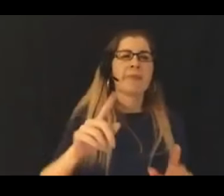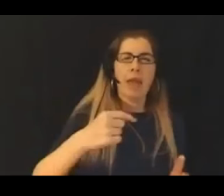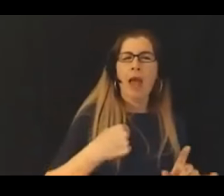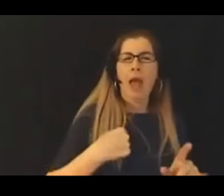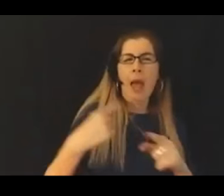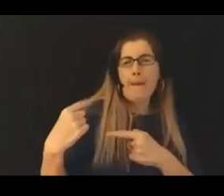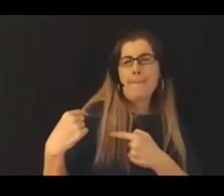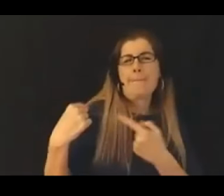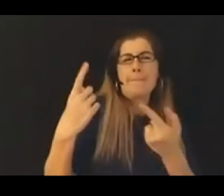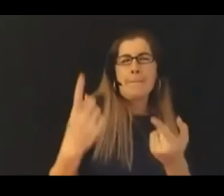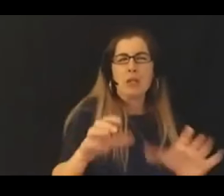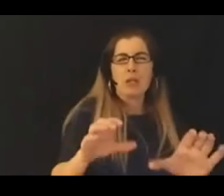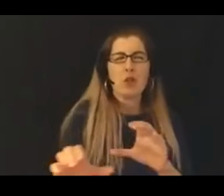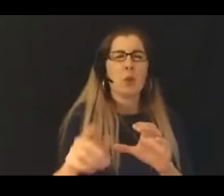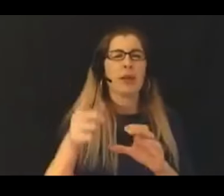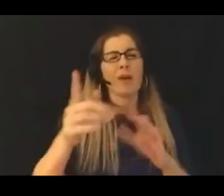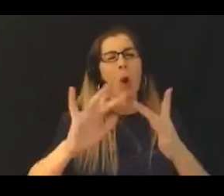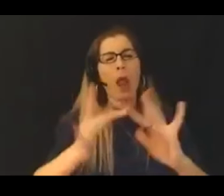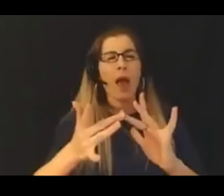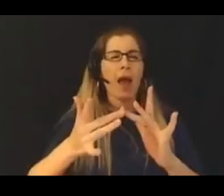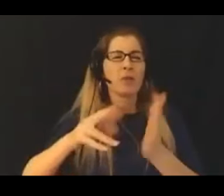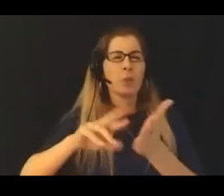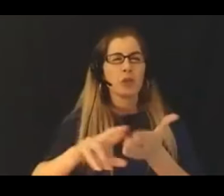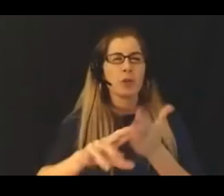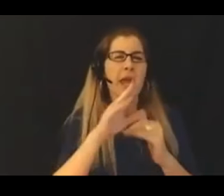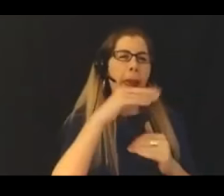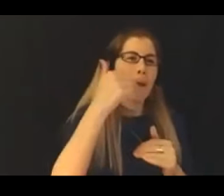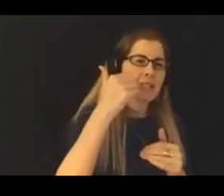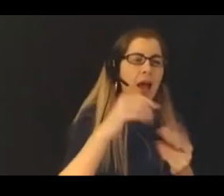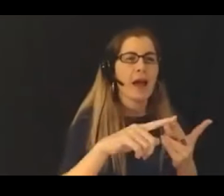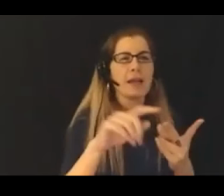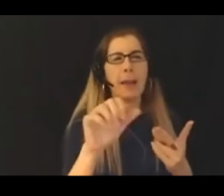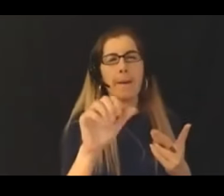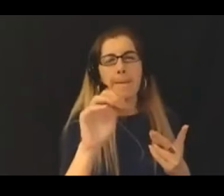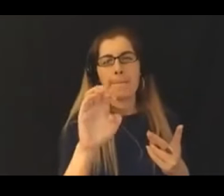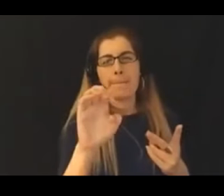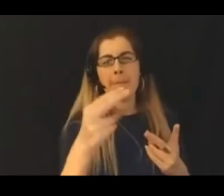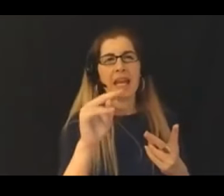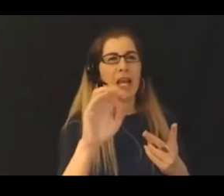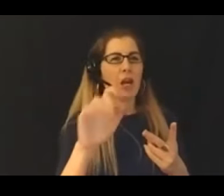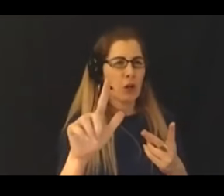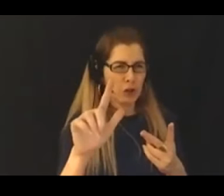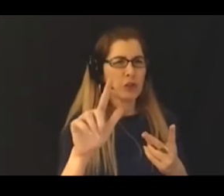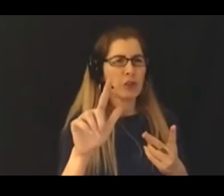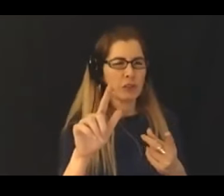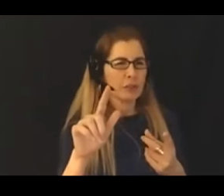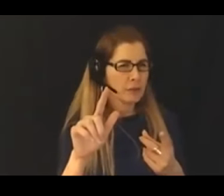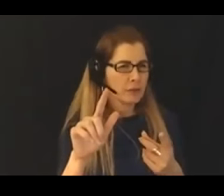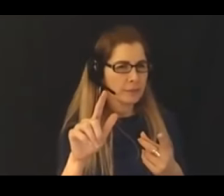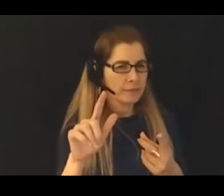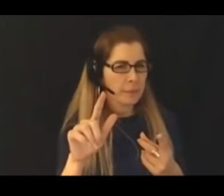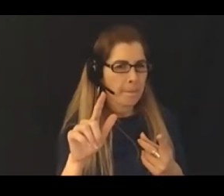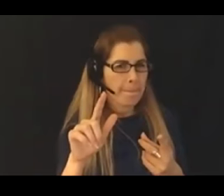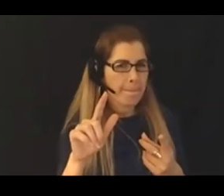online studies through crowdsourcing platforms like Amazon Mechanical Turk, which is a really cool platform. But, you